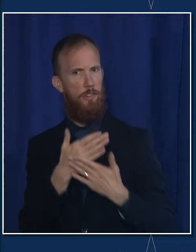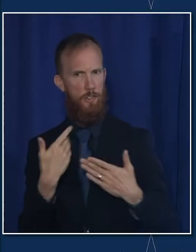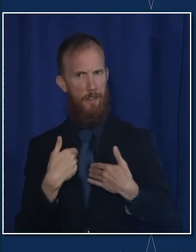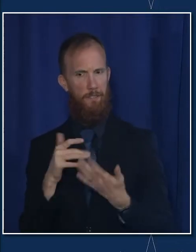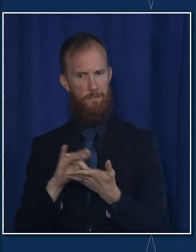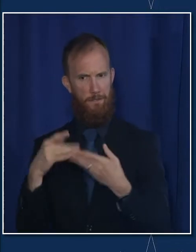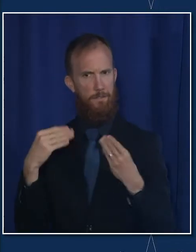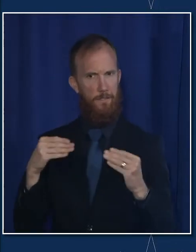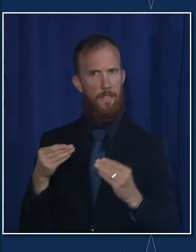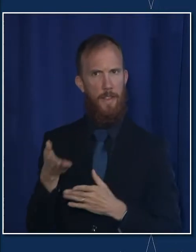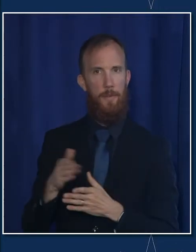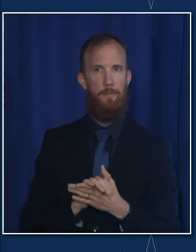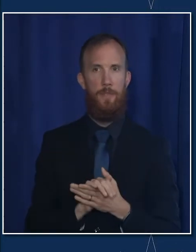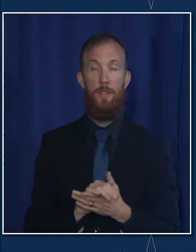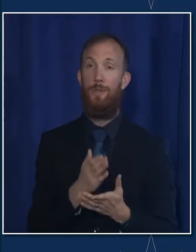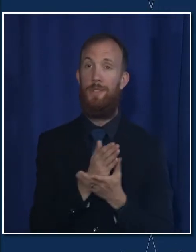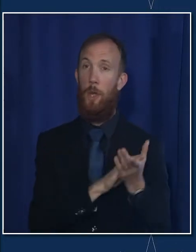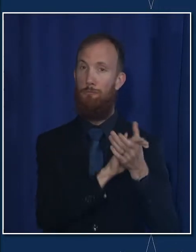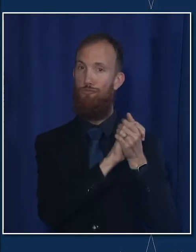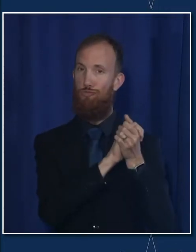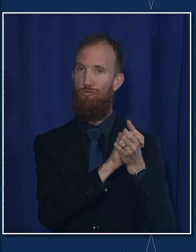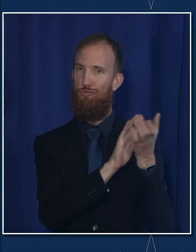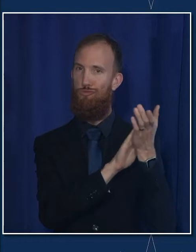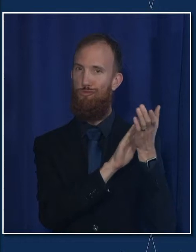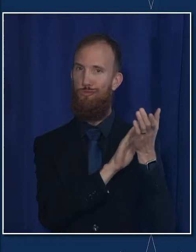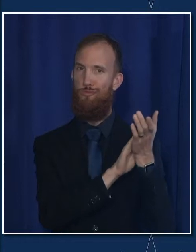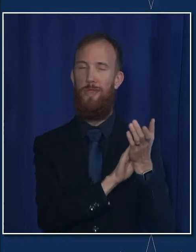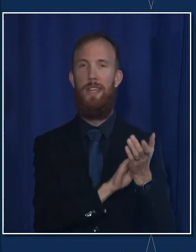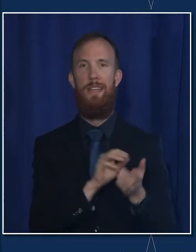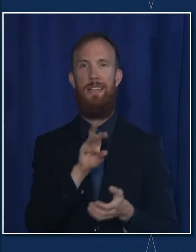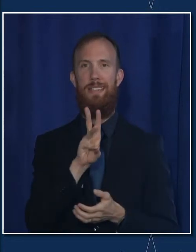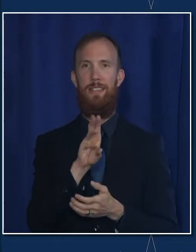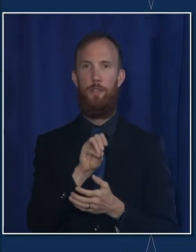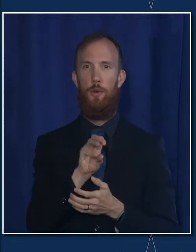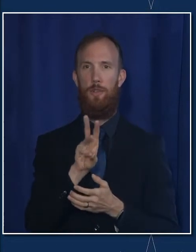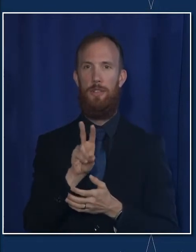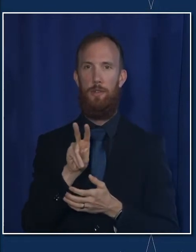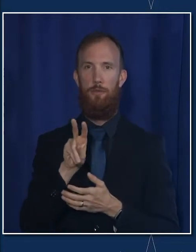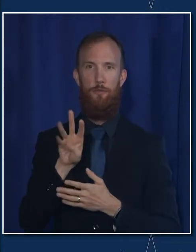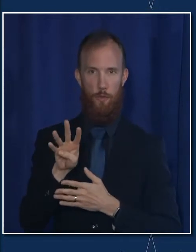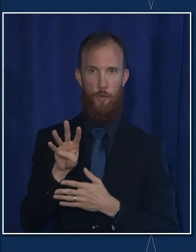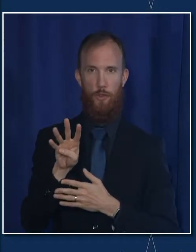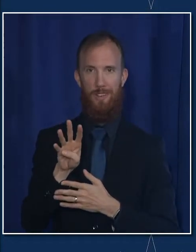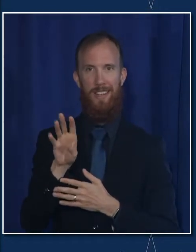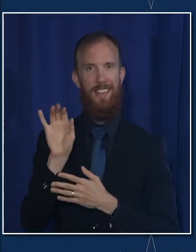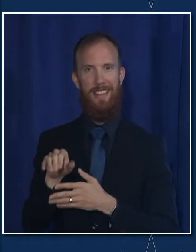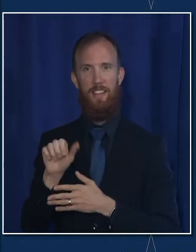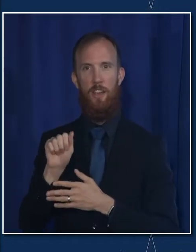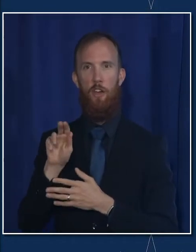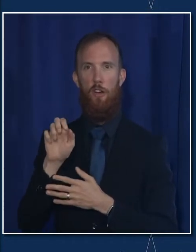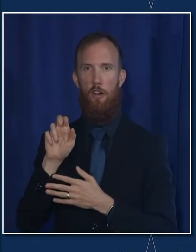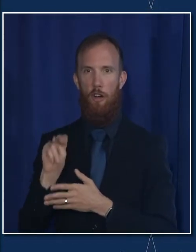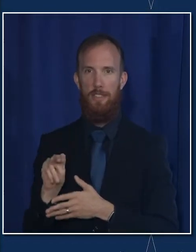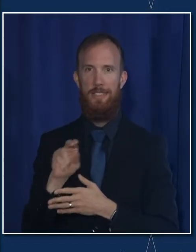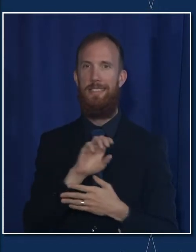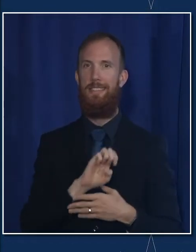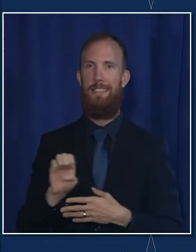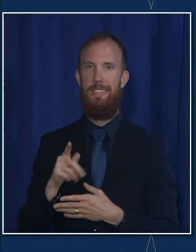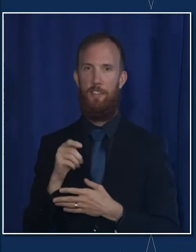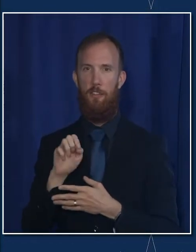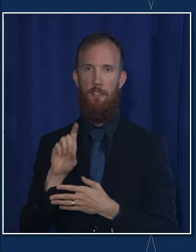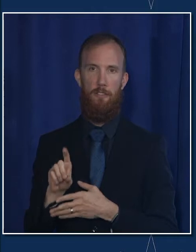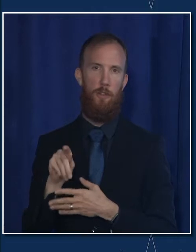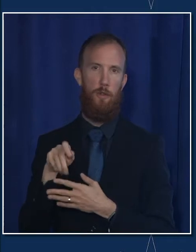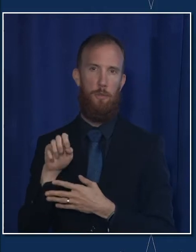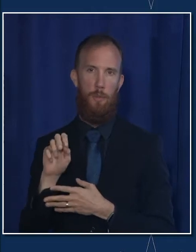few congratulations to zip codes that have hit benchmarks. Zip code 60624, Austin, East Garfield Park, Humboldt Park,